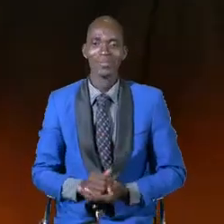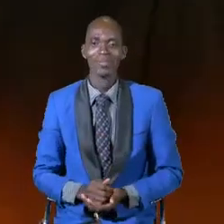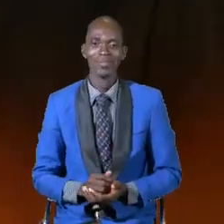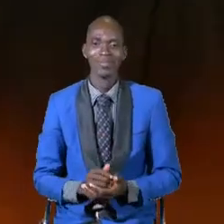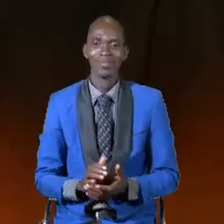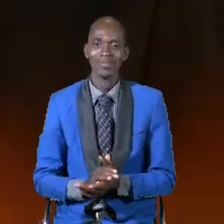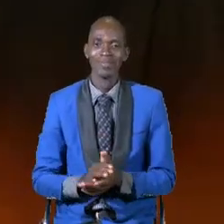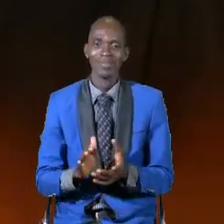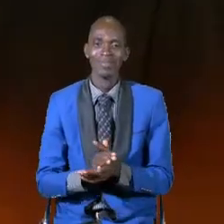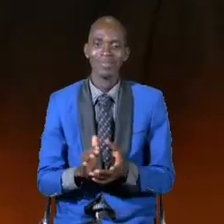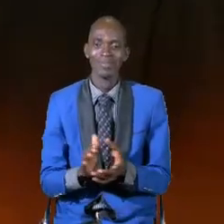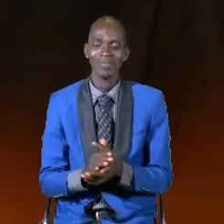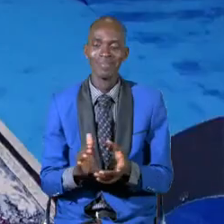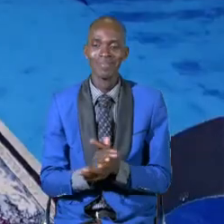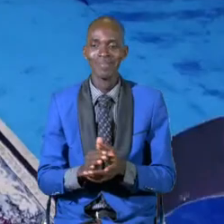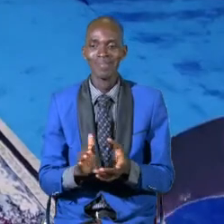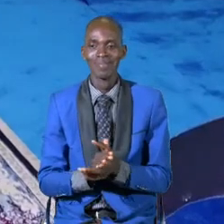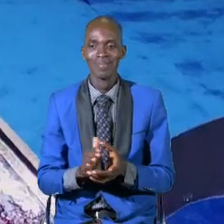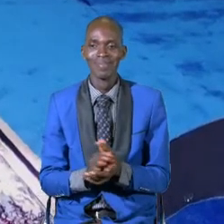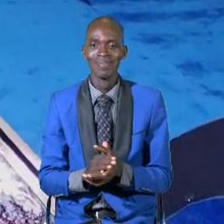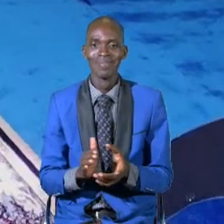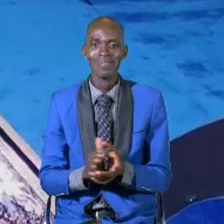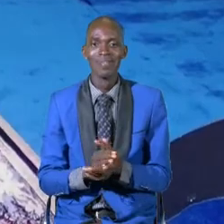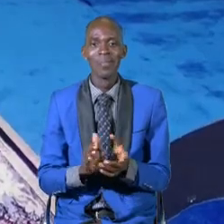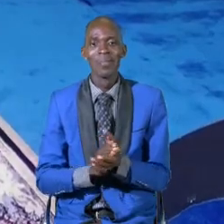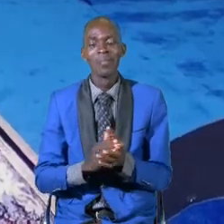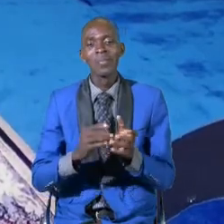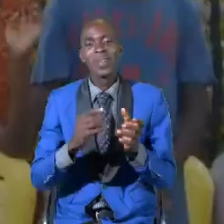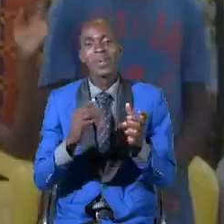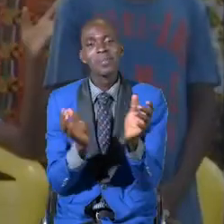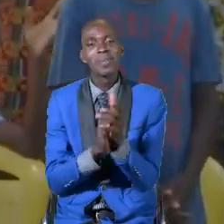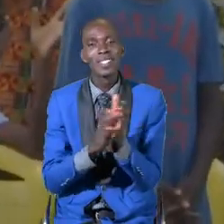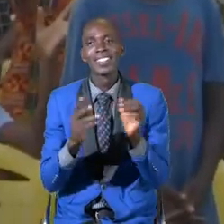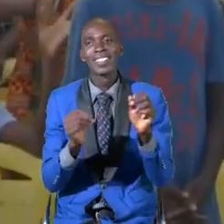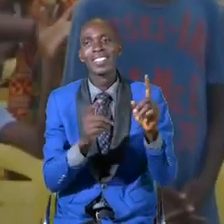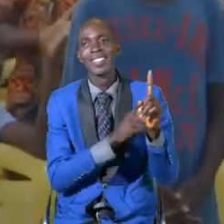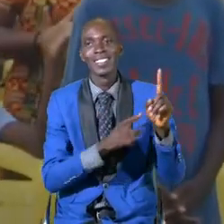God bless you. Thank you. Praise the Lord.